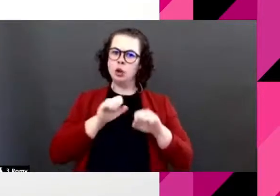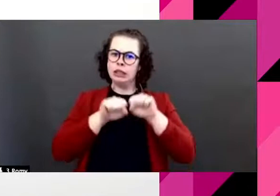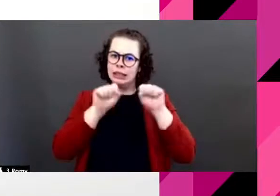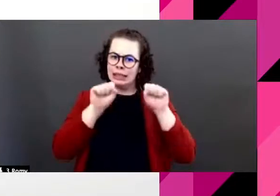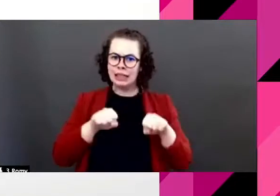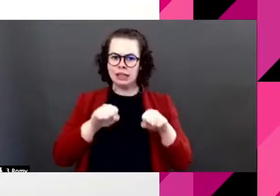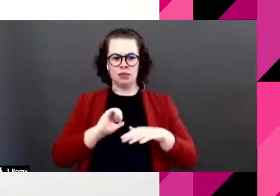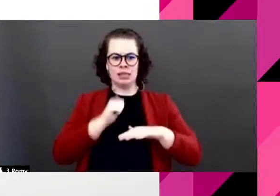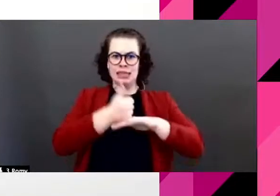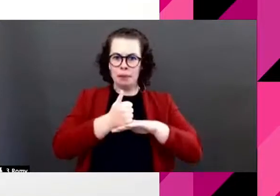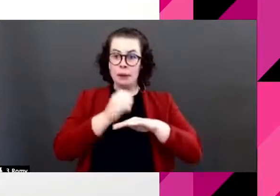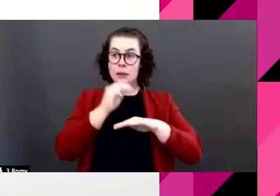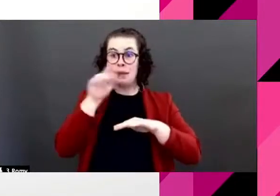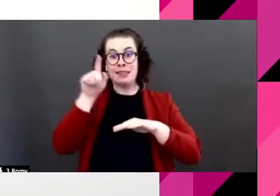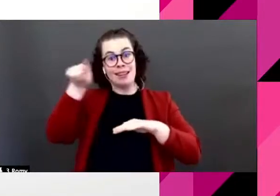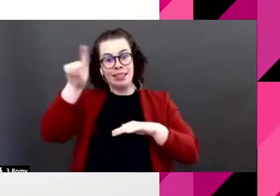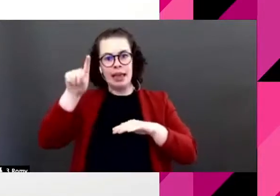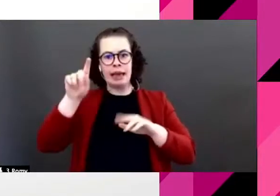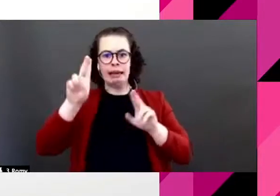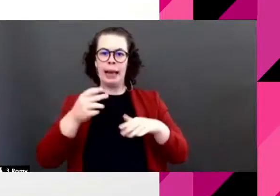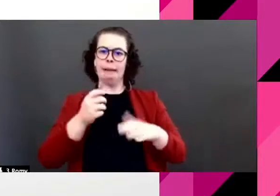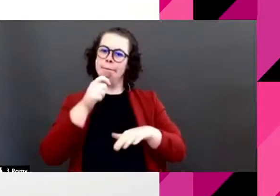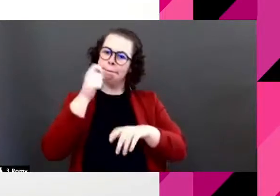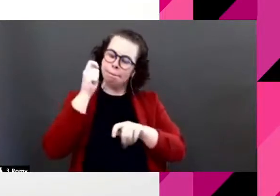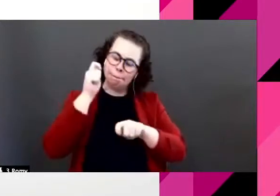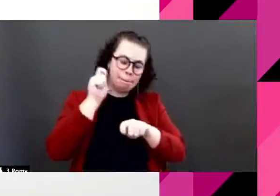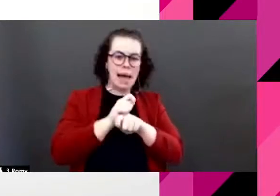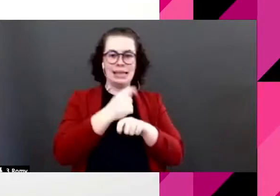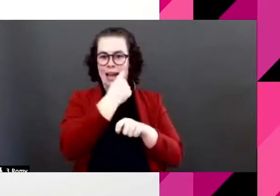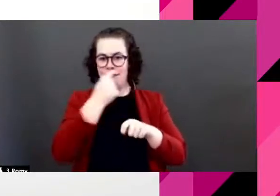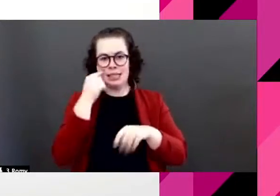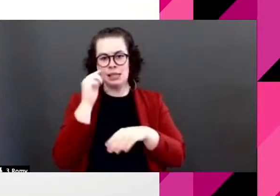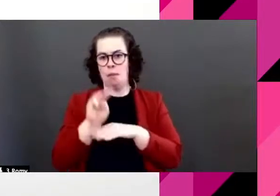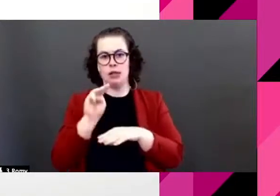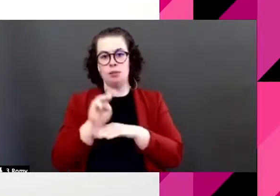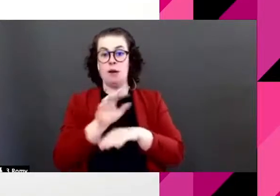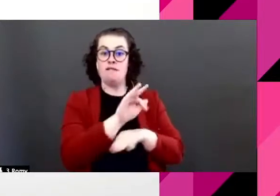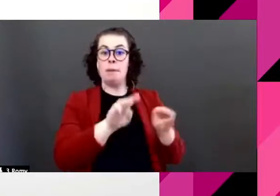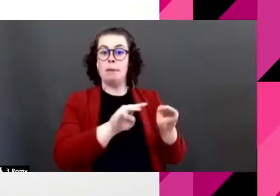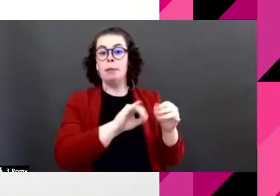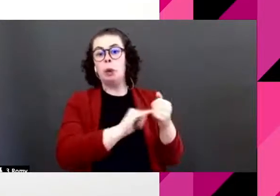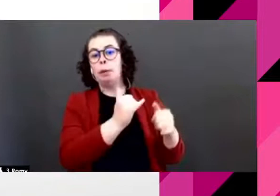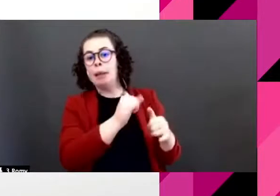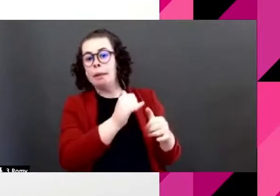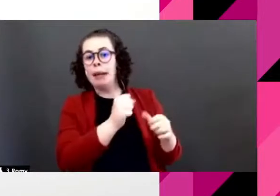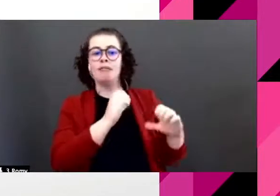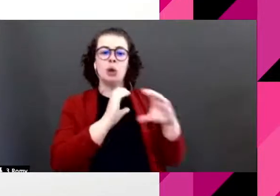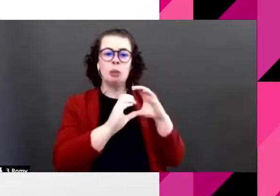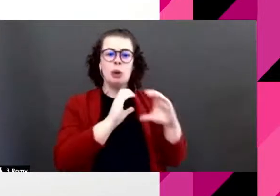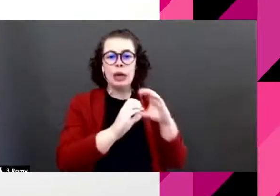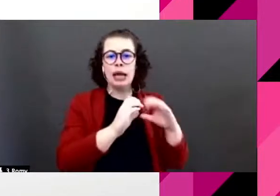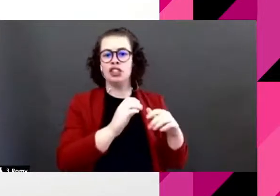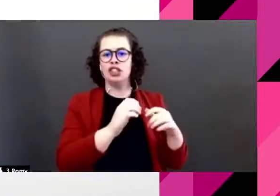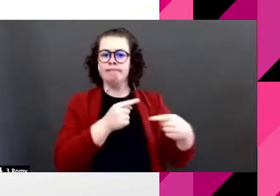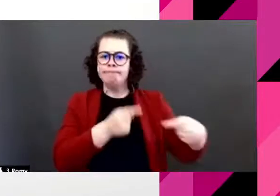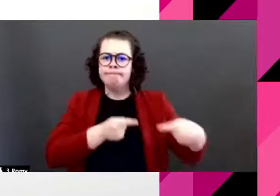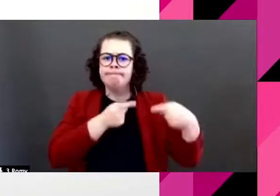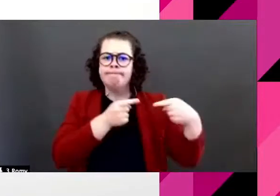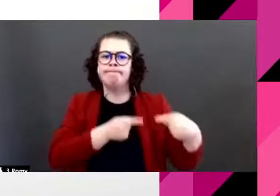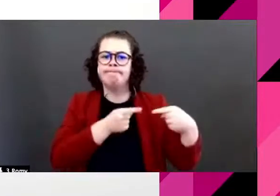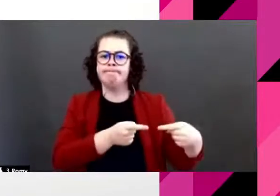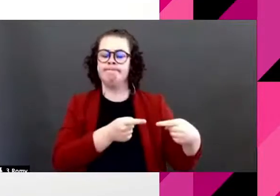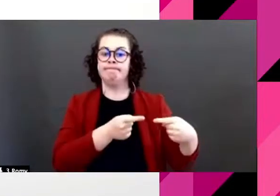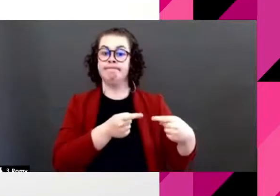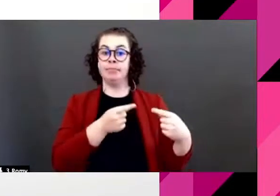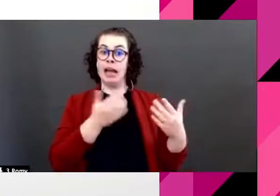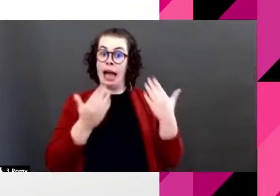system to secure the best evidence possible from persons who may have communication difficulties through the